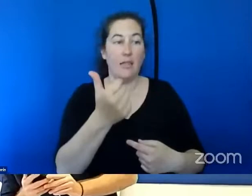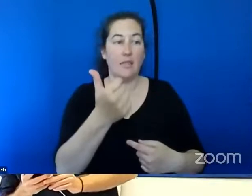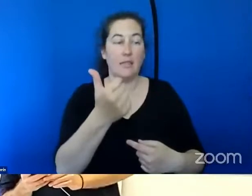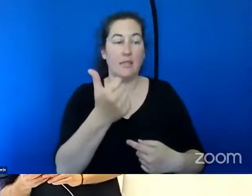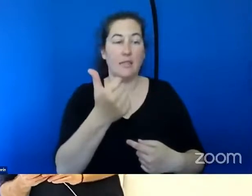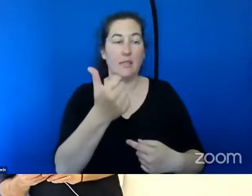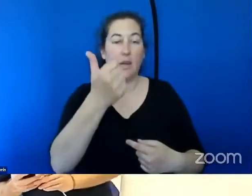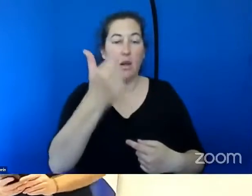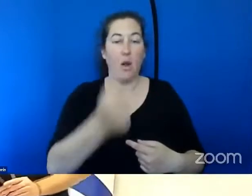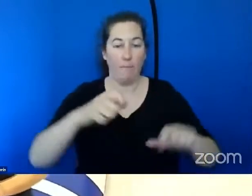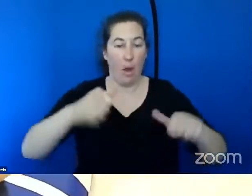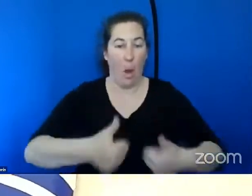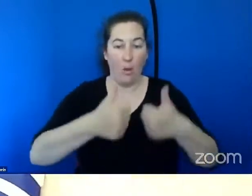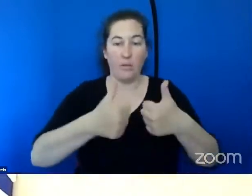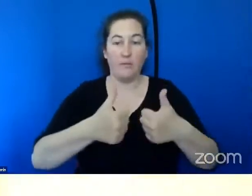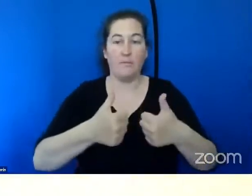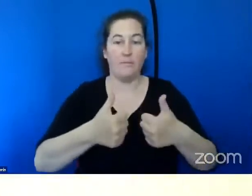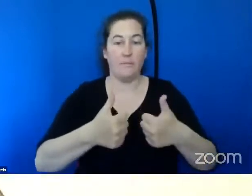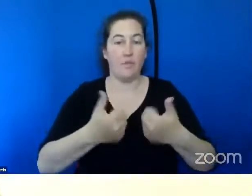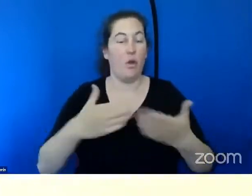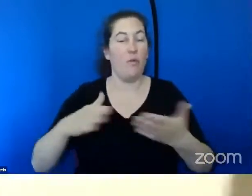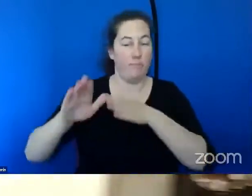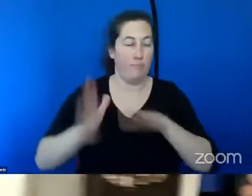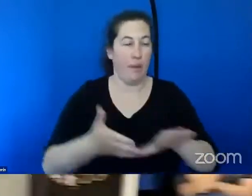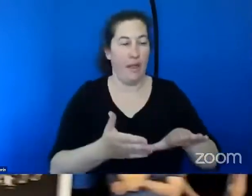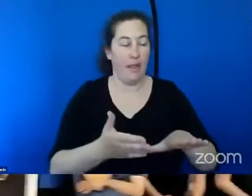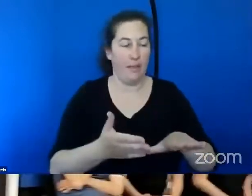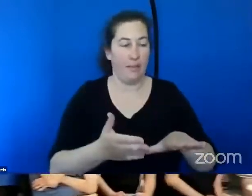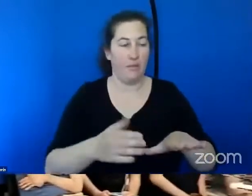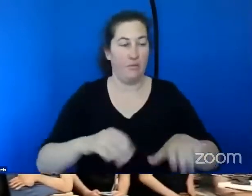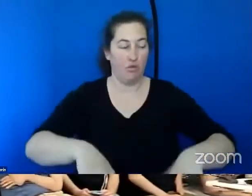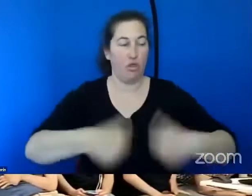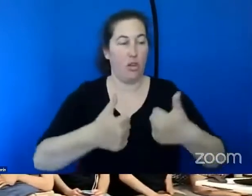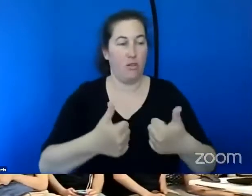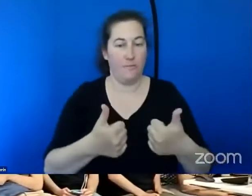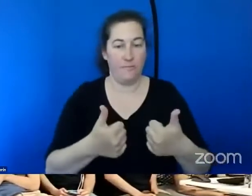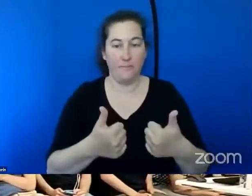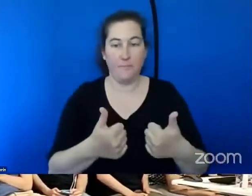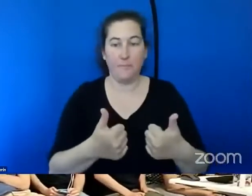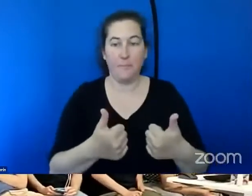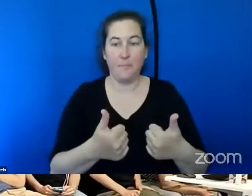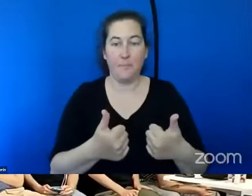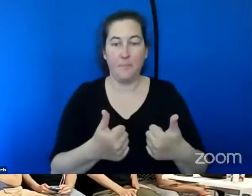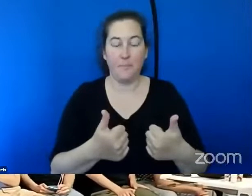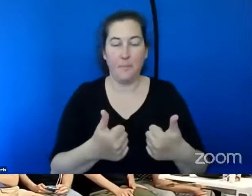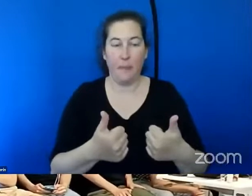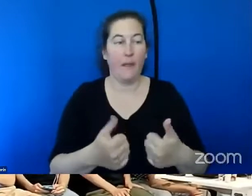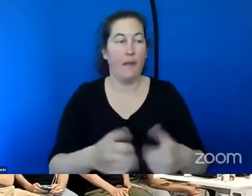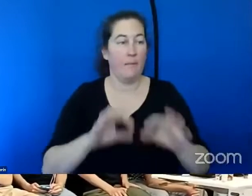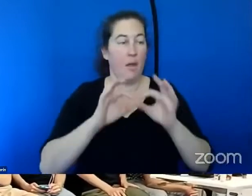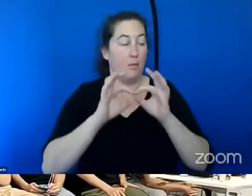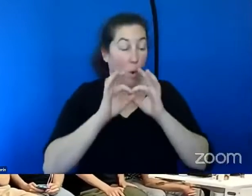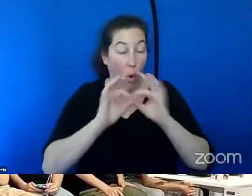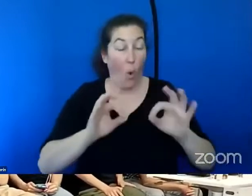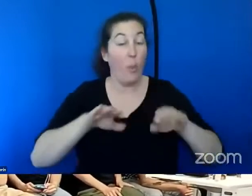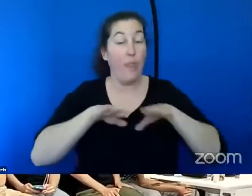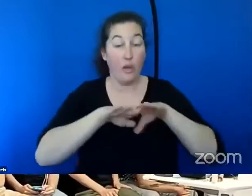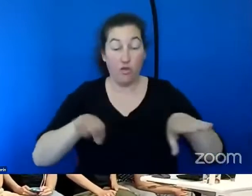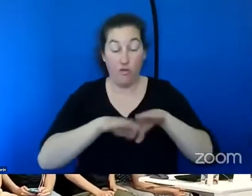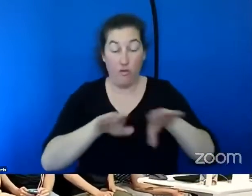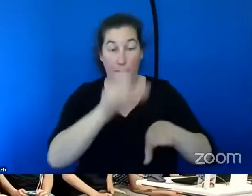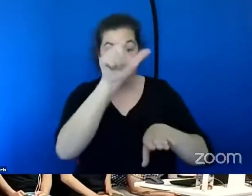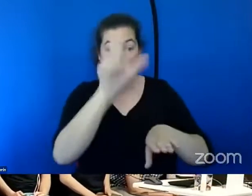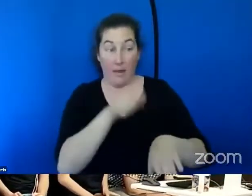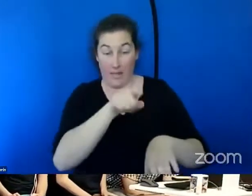national swimming champion. He too has gone nice and early, using a little